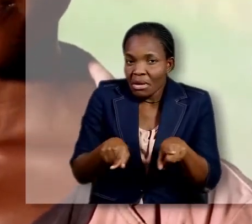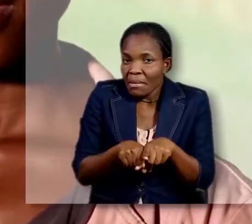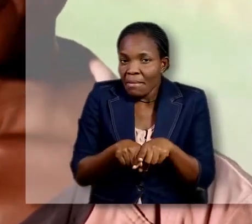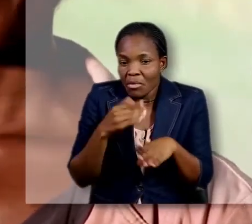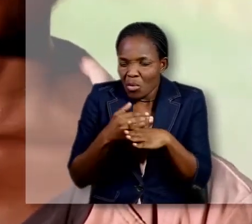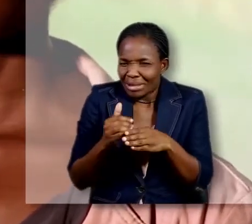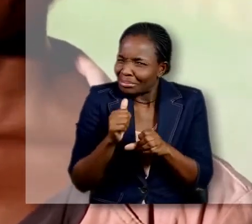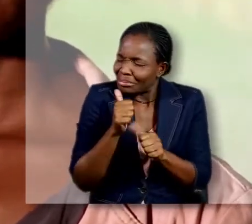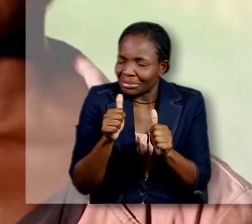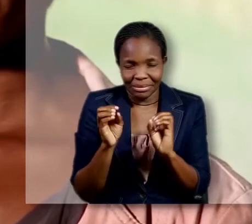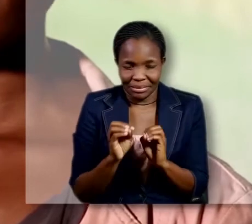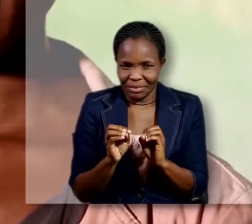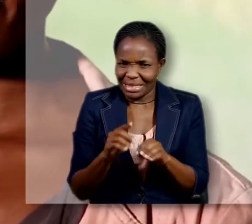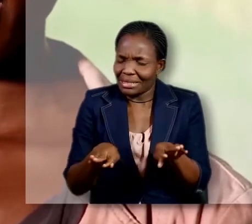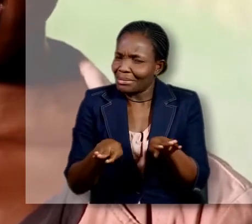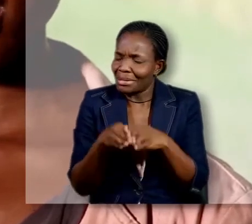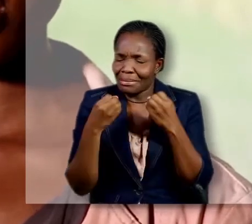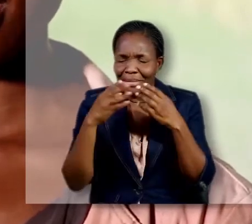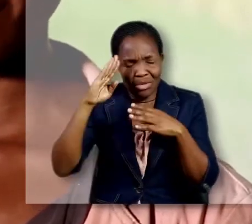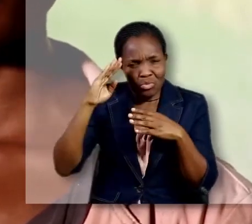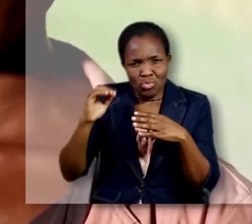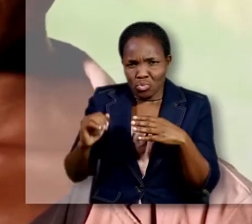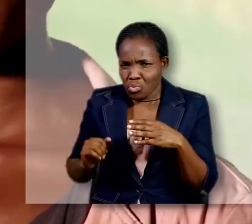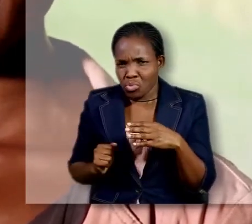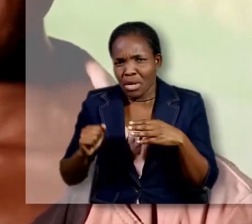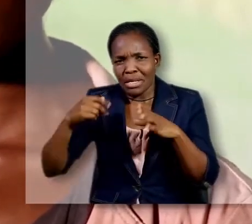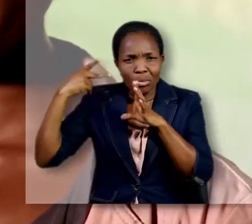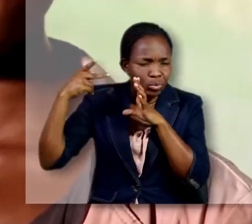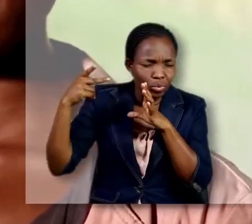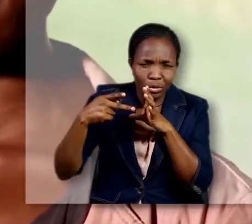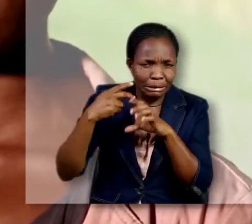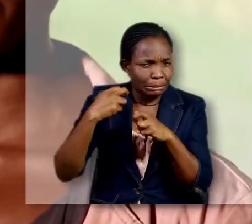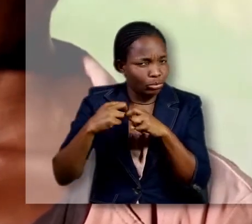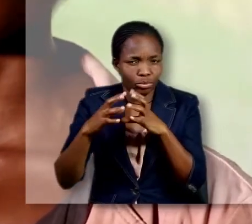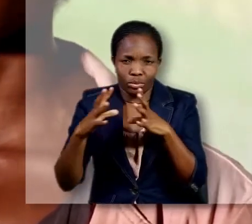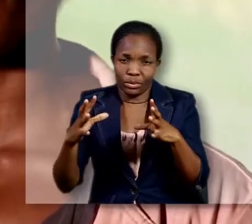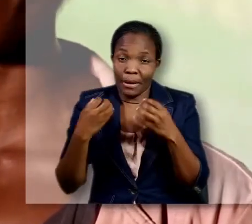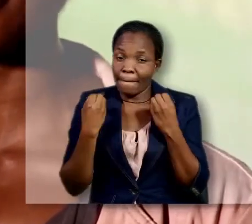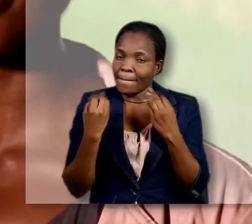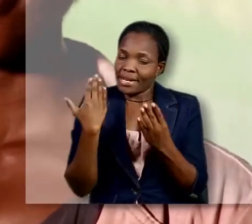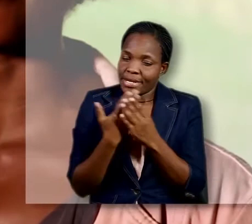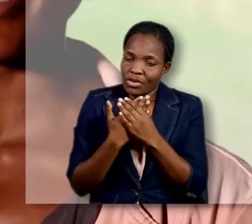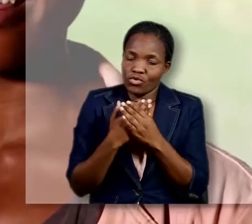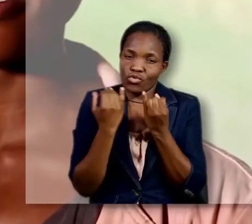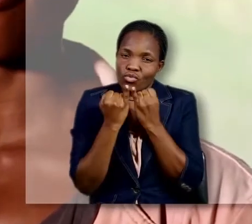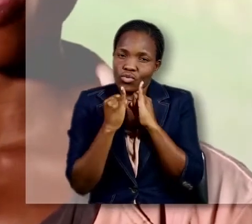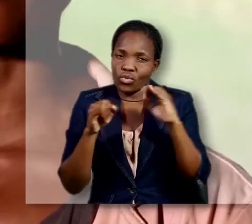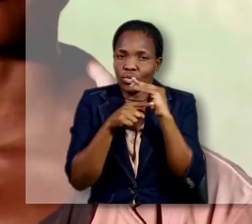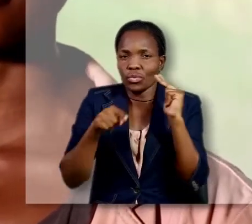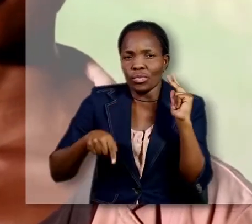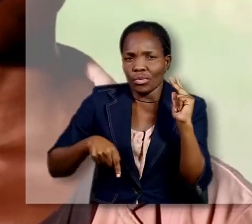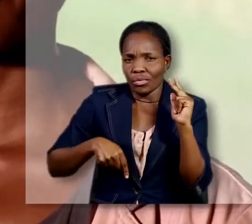instability. Many newly independent African nations have turned to a single-party system because of poverty and